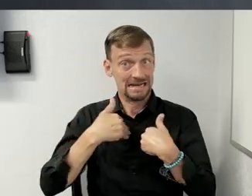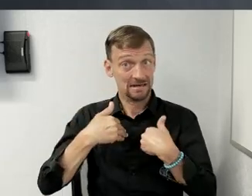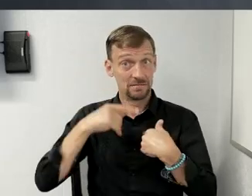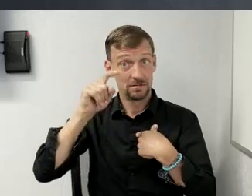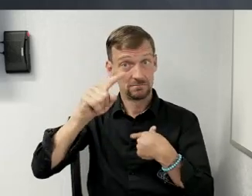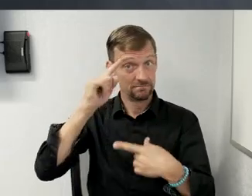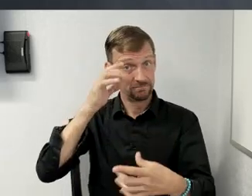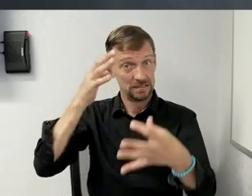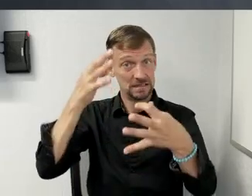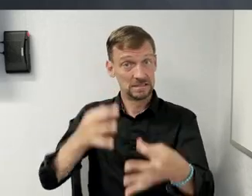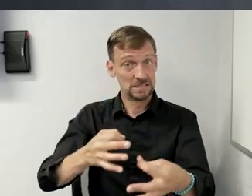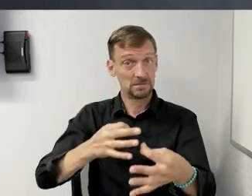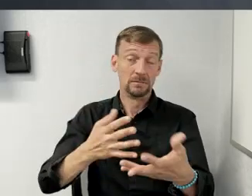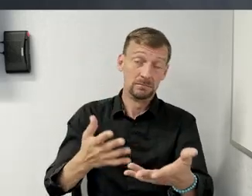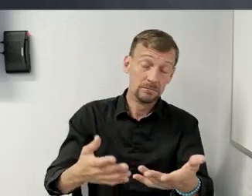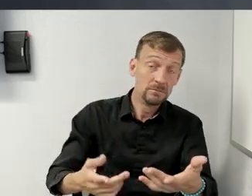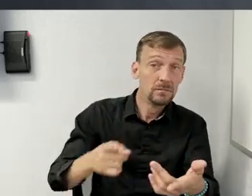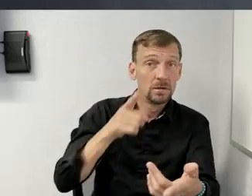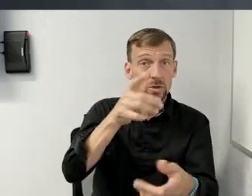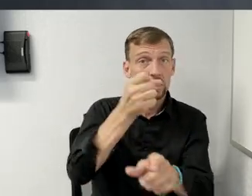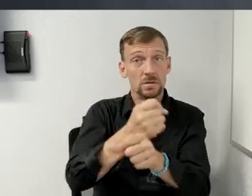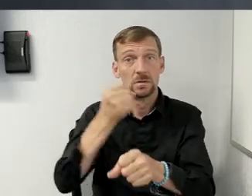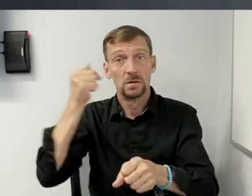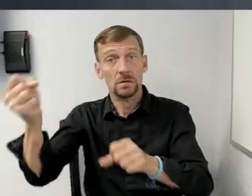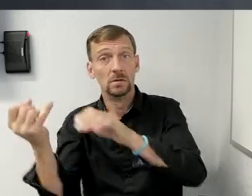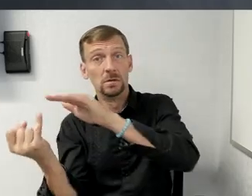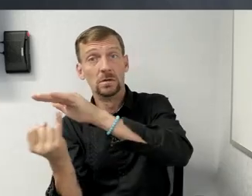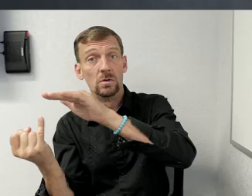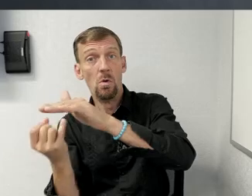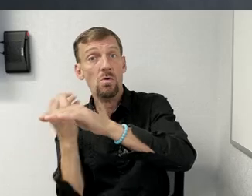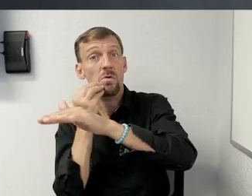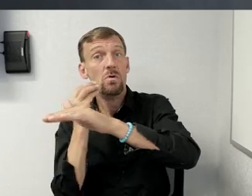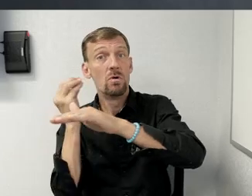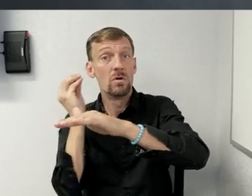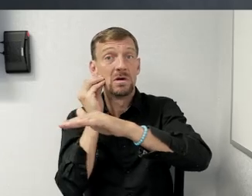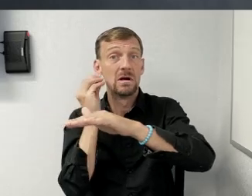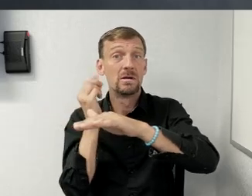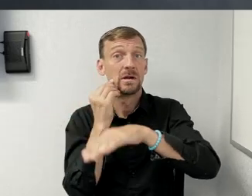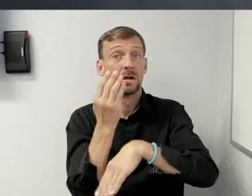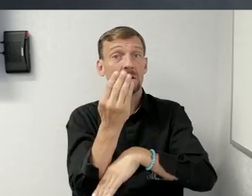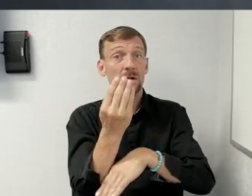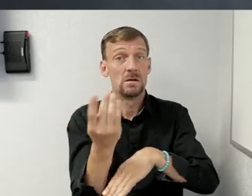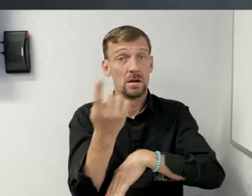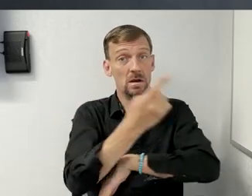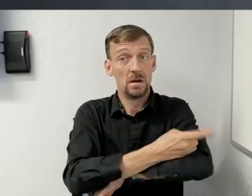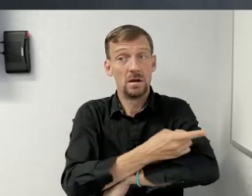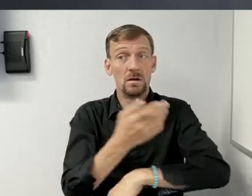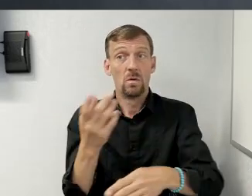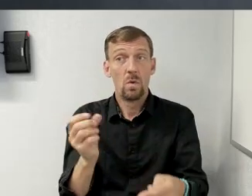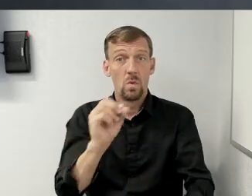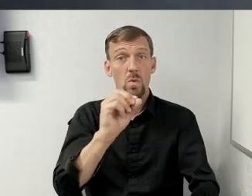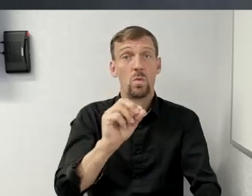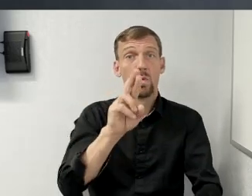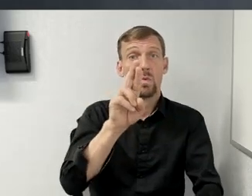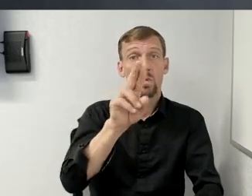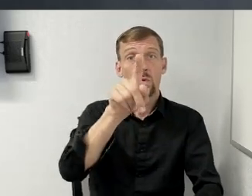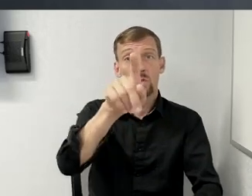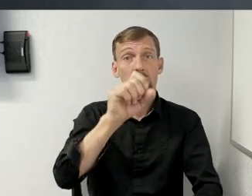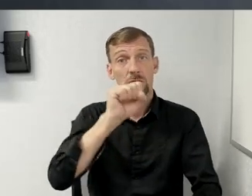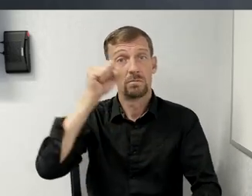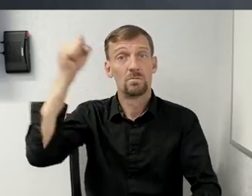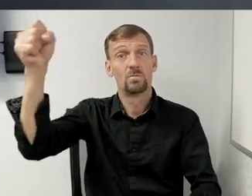to determine, should you be quarantined at home now for 14 days, or do you need to